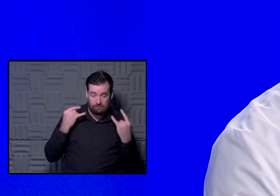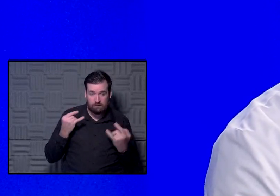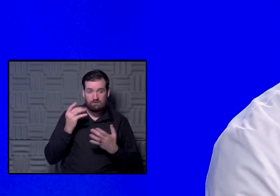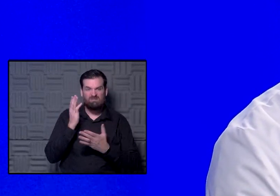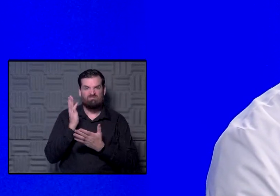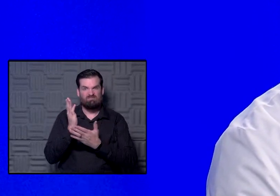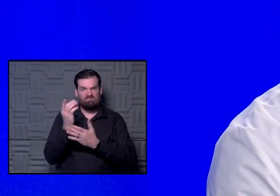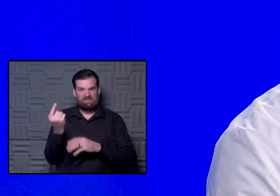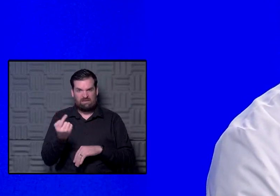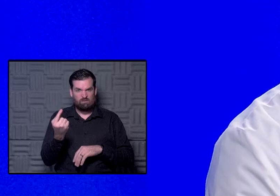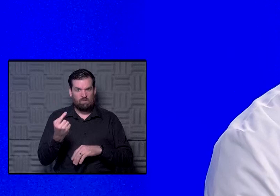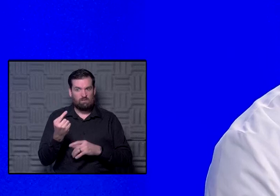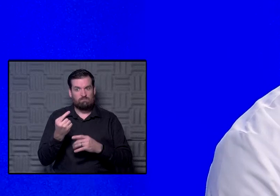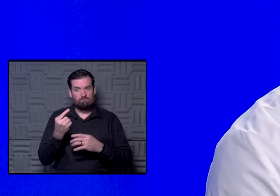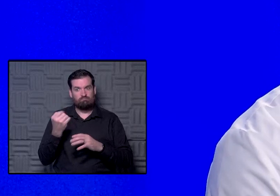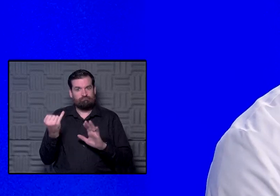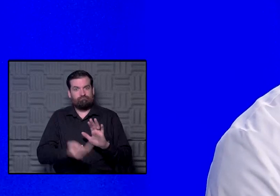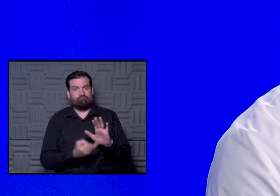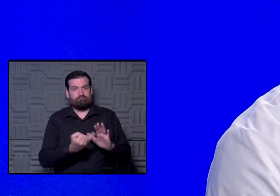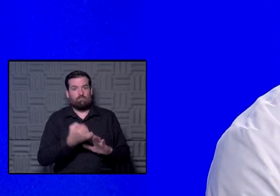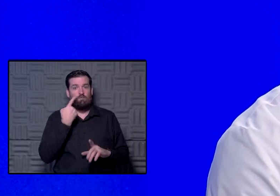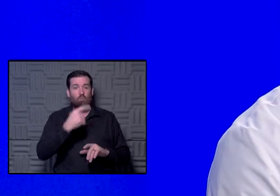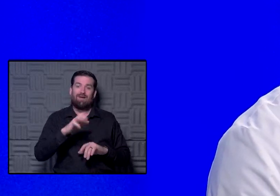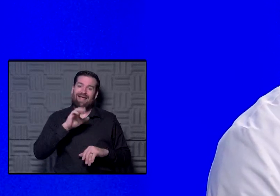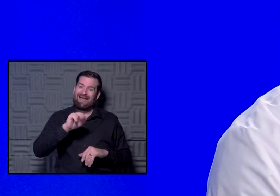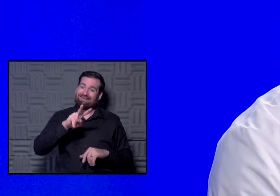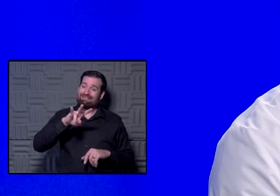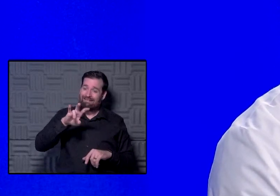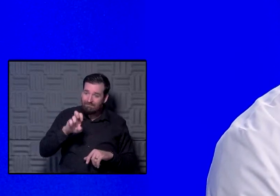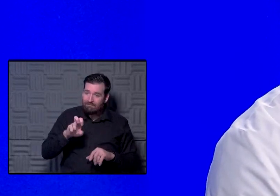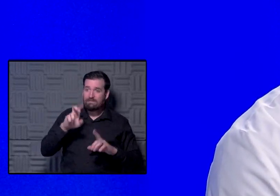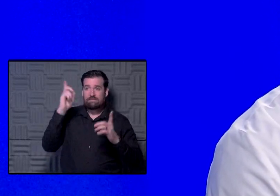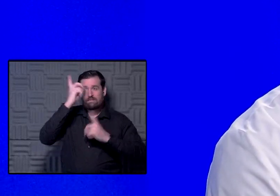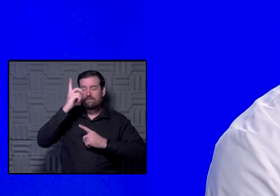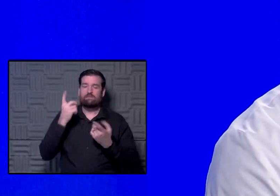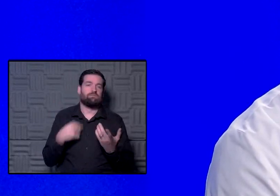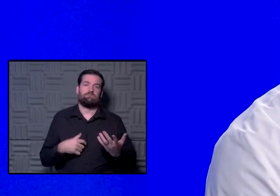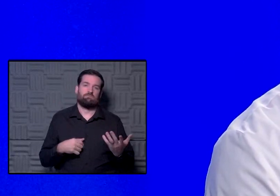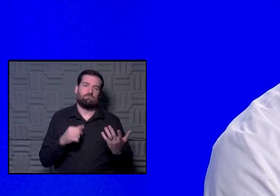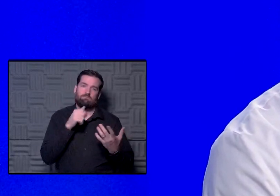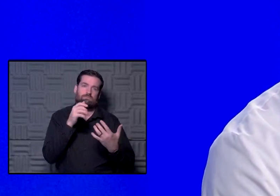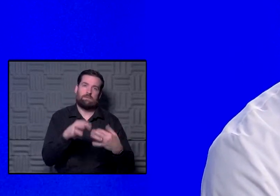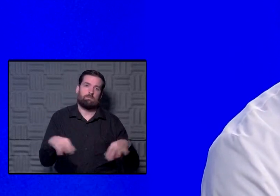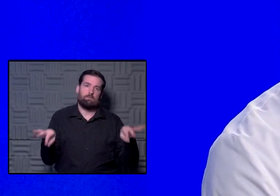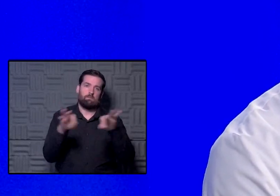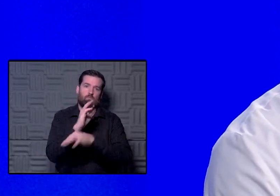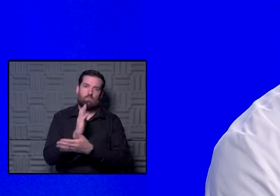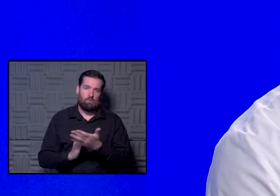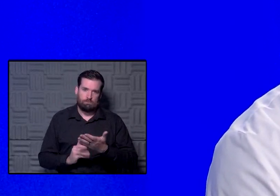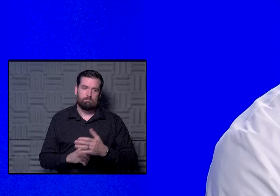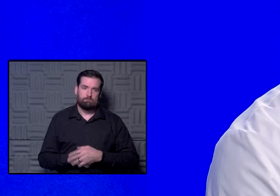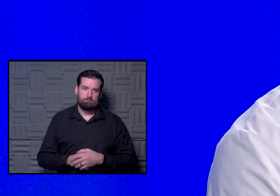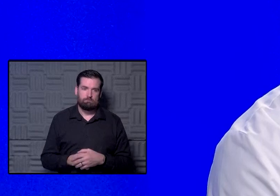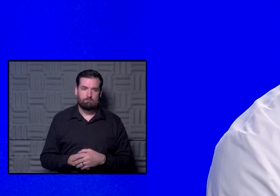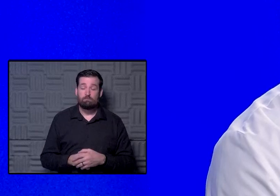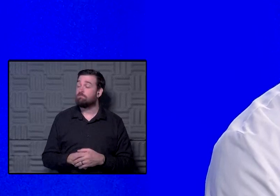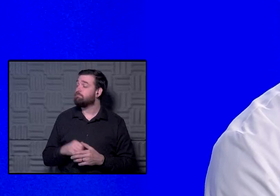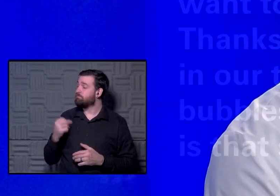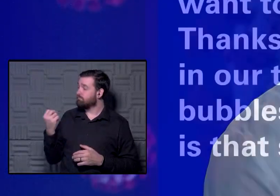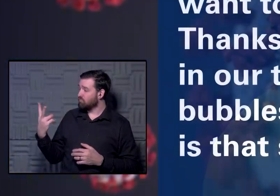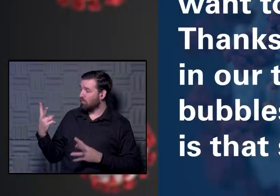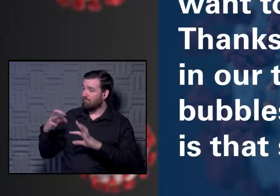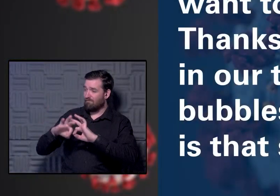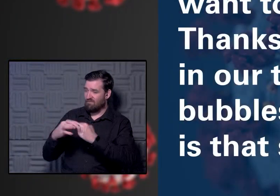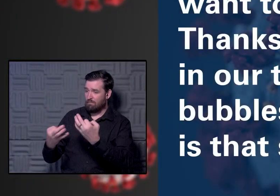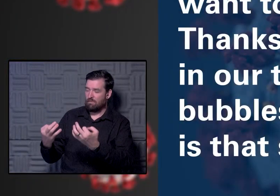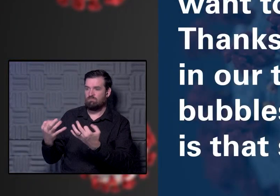being isolated for active disease, that is not going to play a major part in spread of the disease. All right, 12 of my